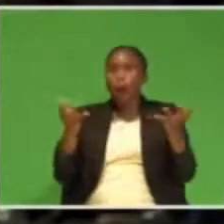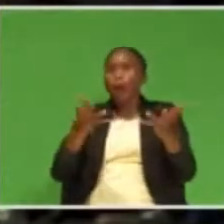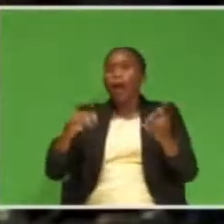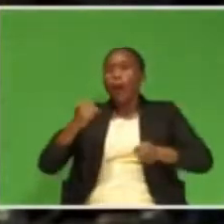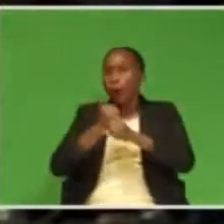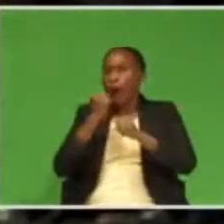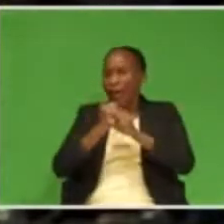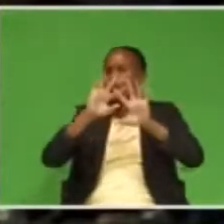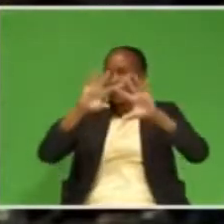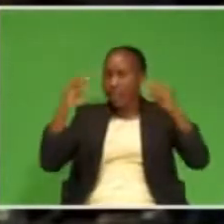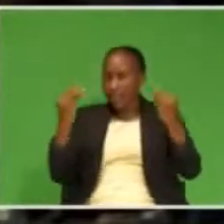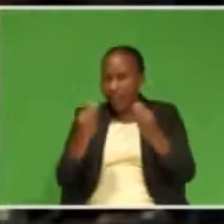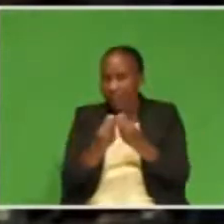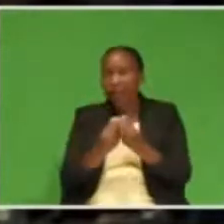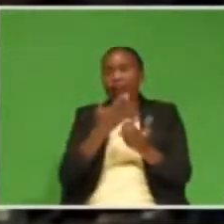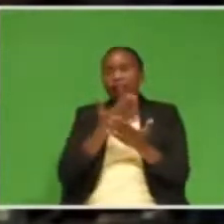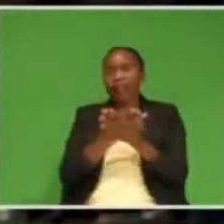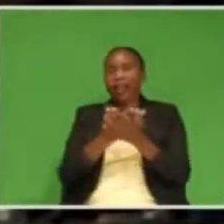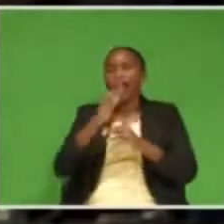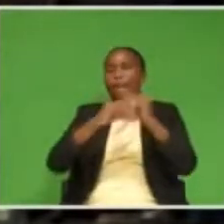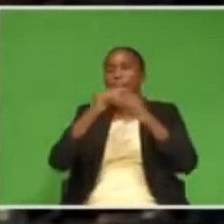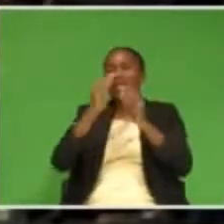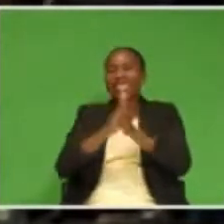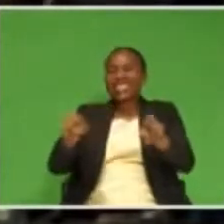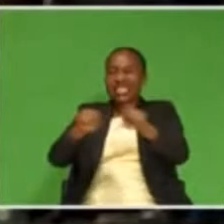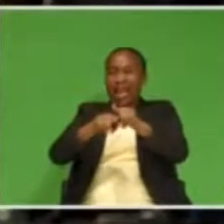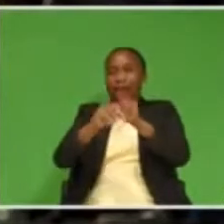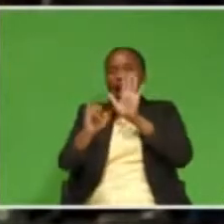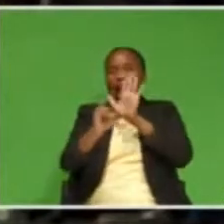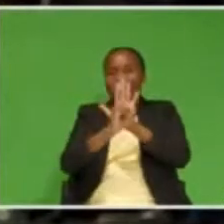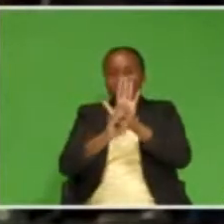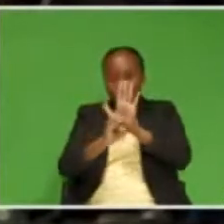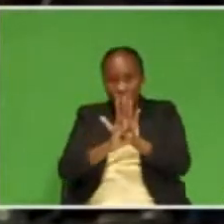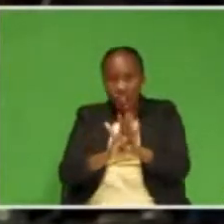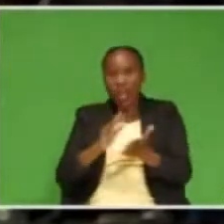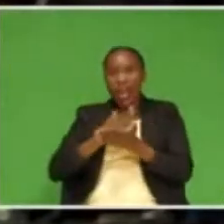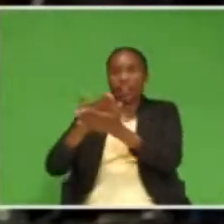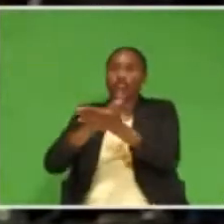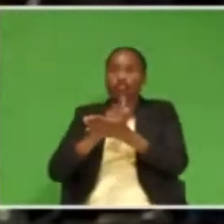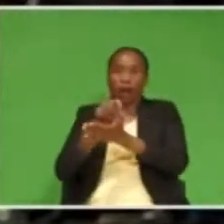to build a common identity and a shared future.